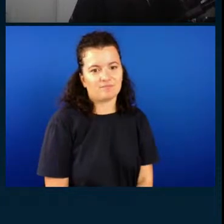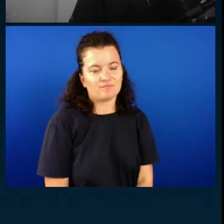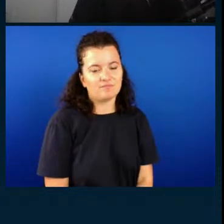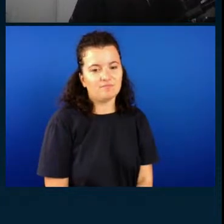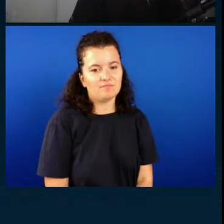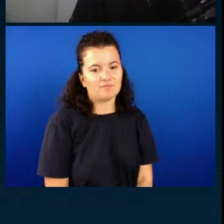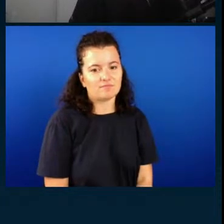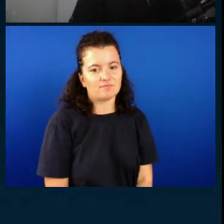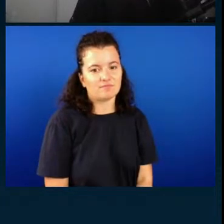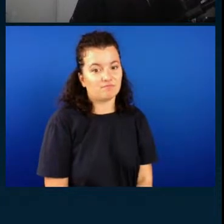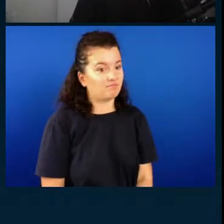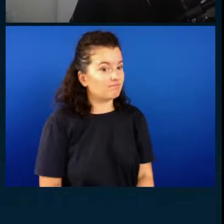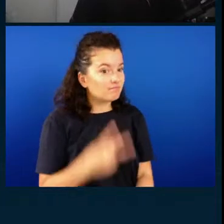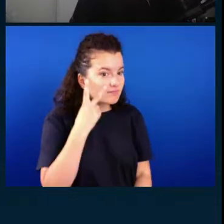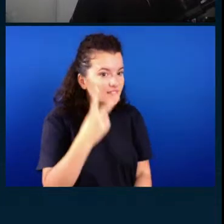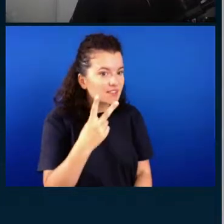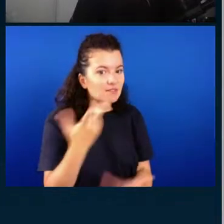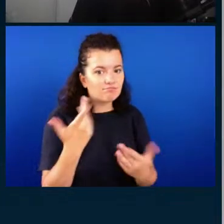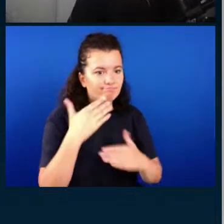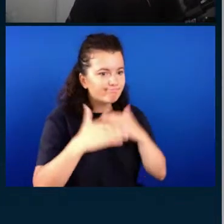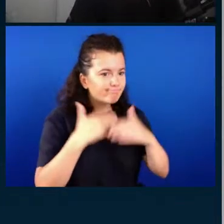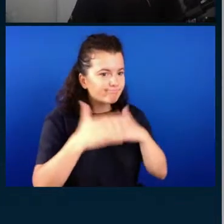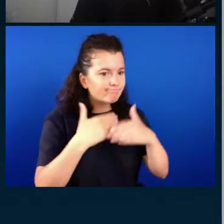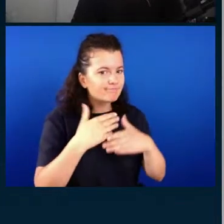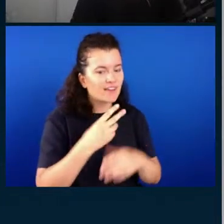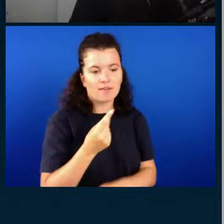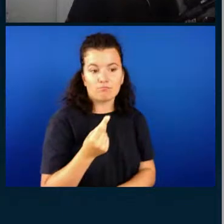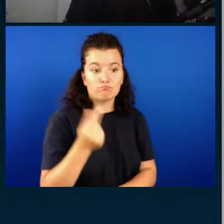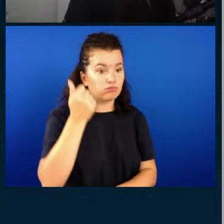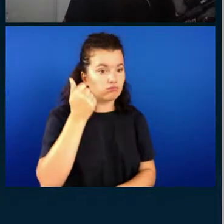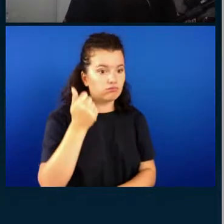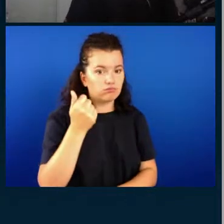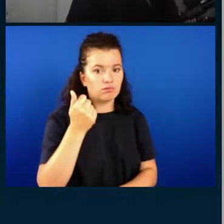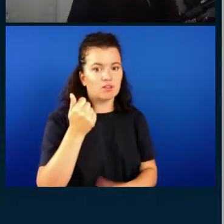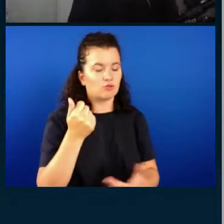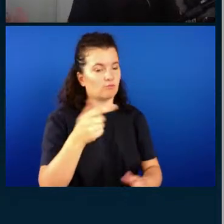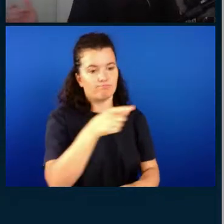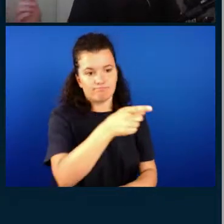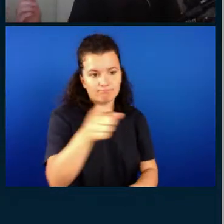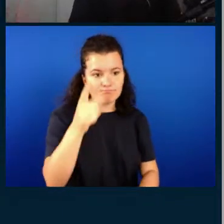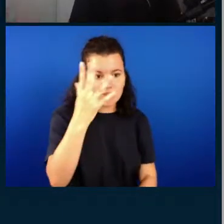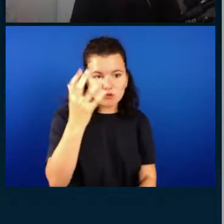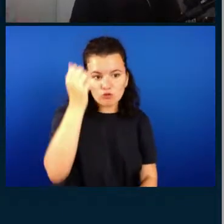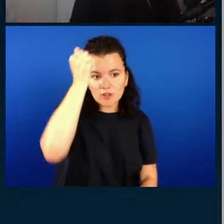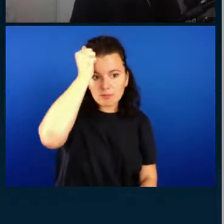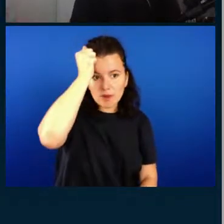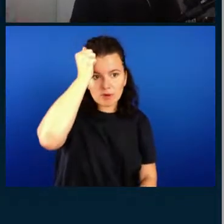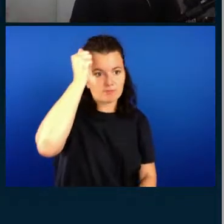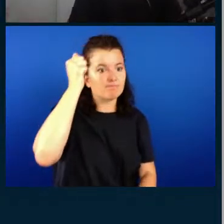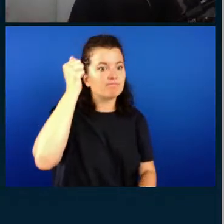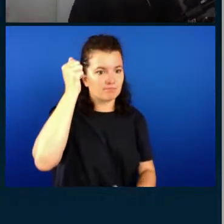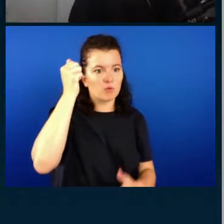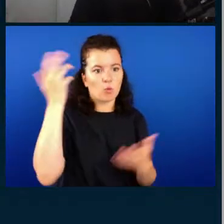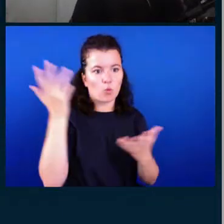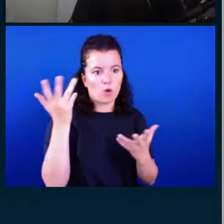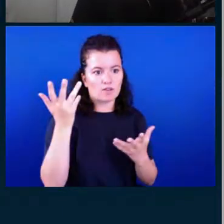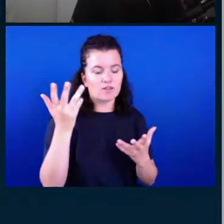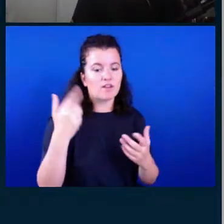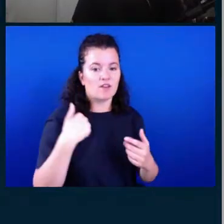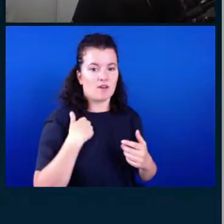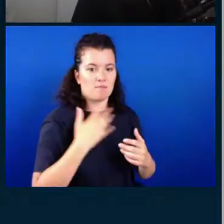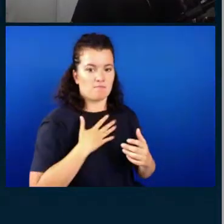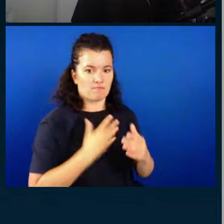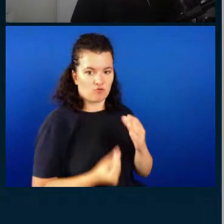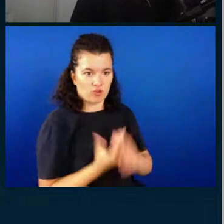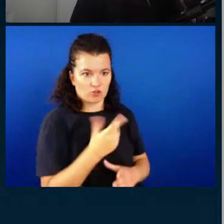So it runs pretty quickly, and you need to remember that if I run this on like 30 resources, it will do them like